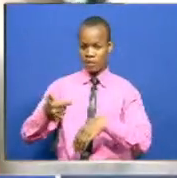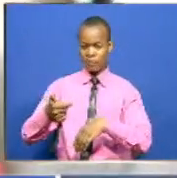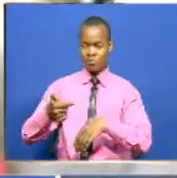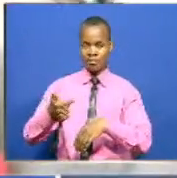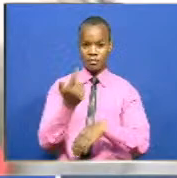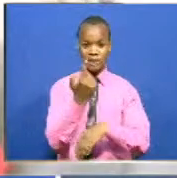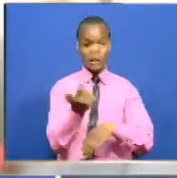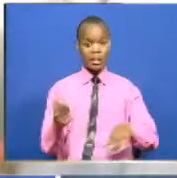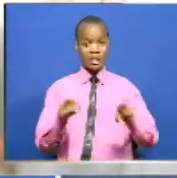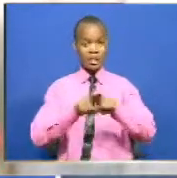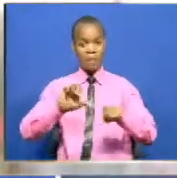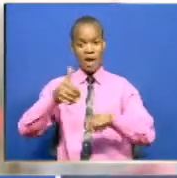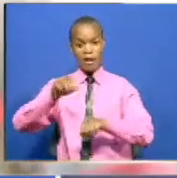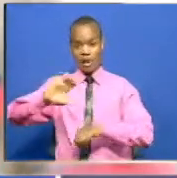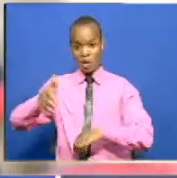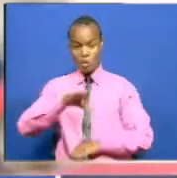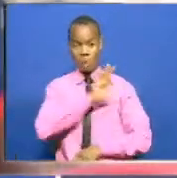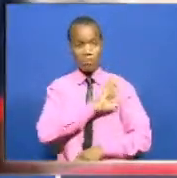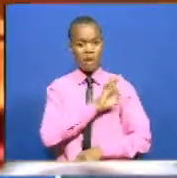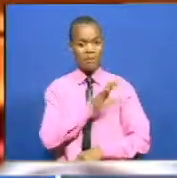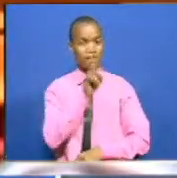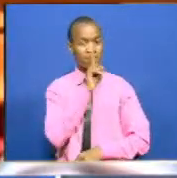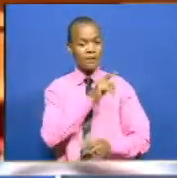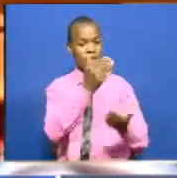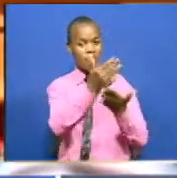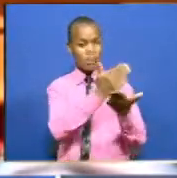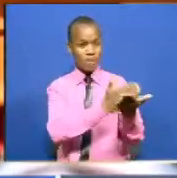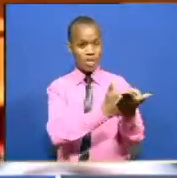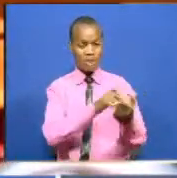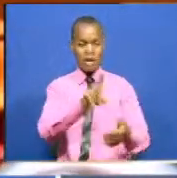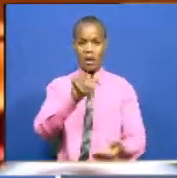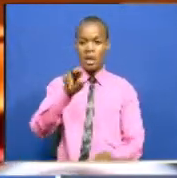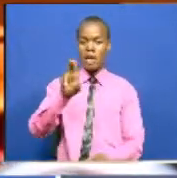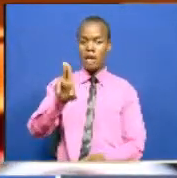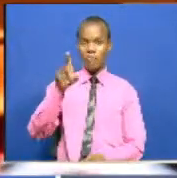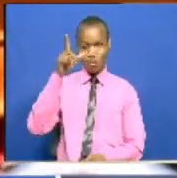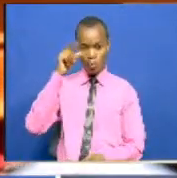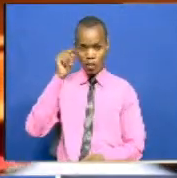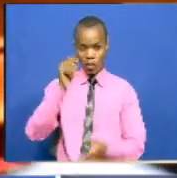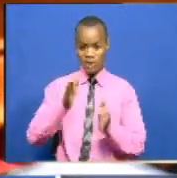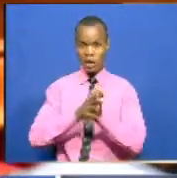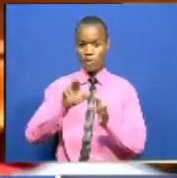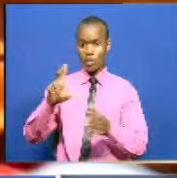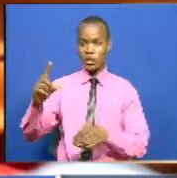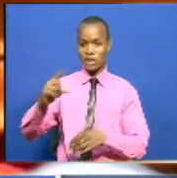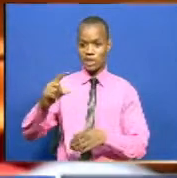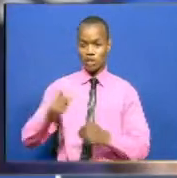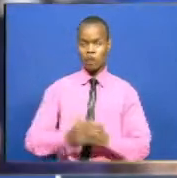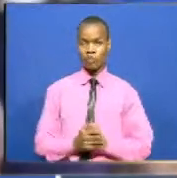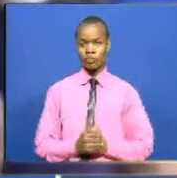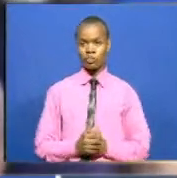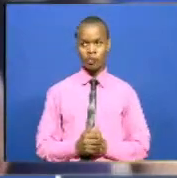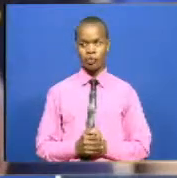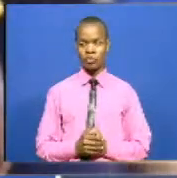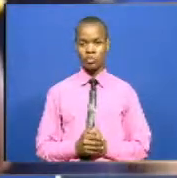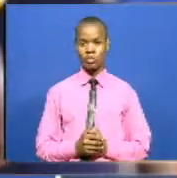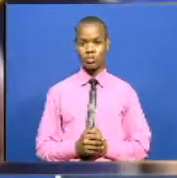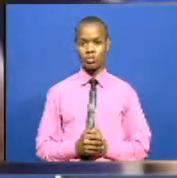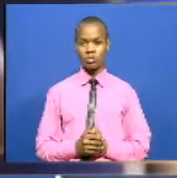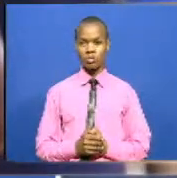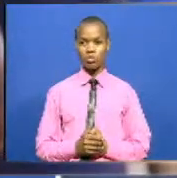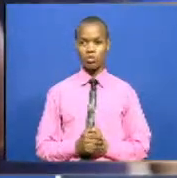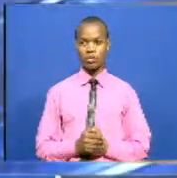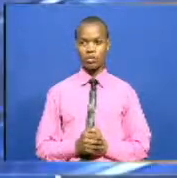respectively. Other counties that have benefited from the program are Lamu, Mombasa, and Uasin Gishu. For Channel One News, I'm Ben Troy